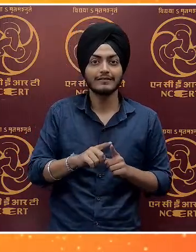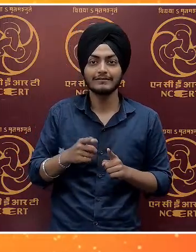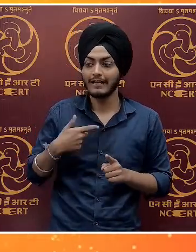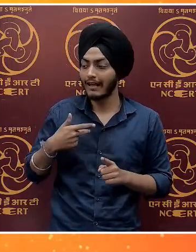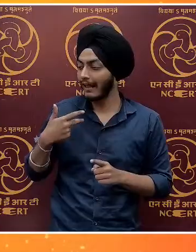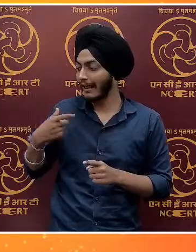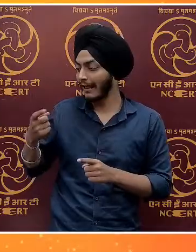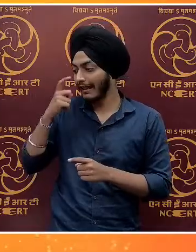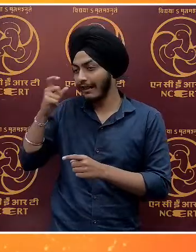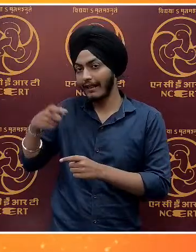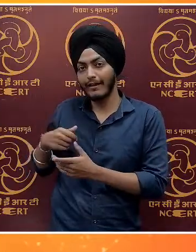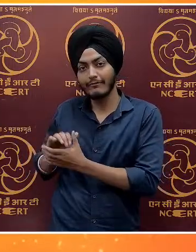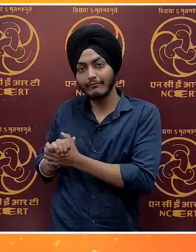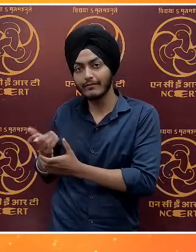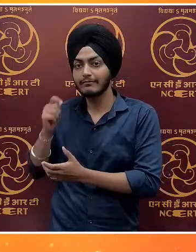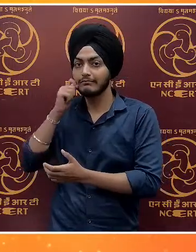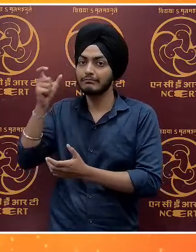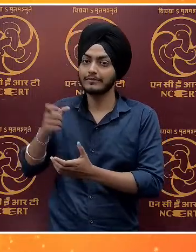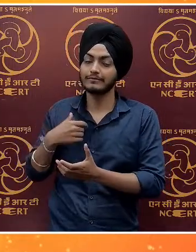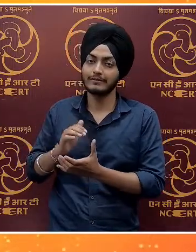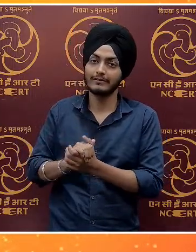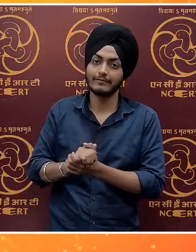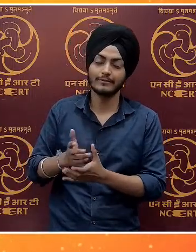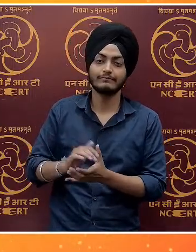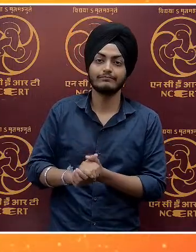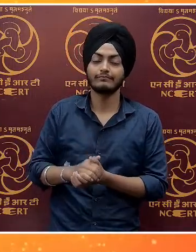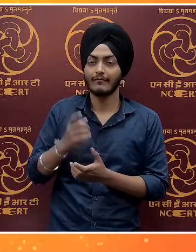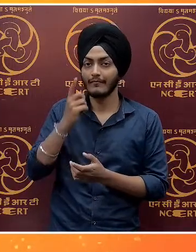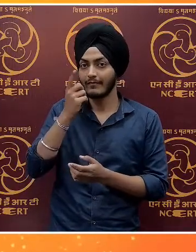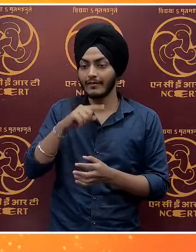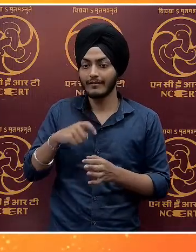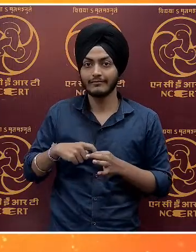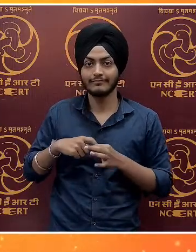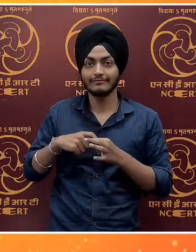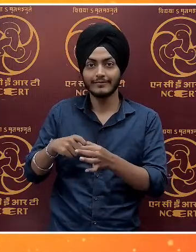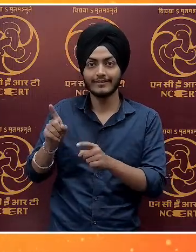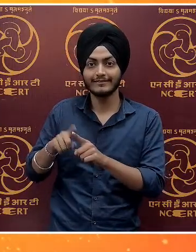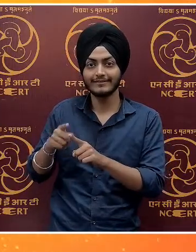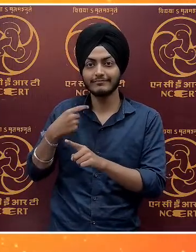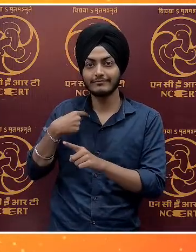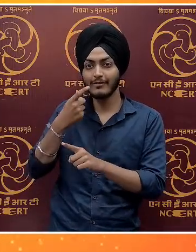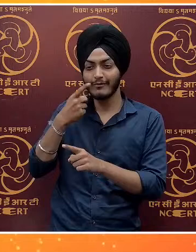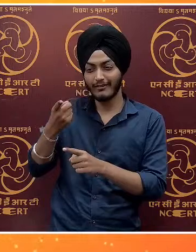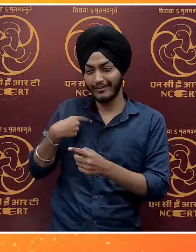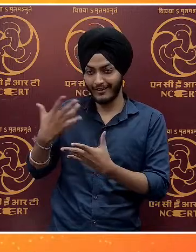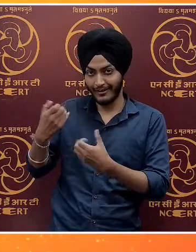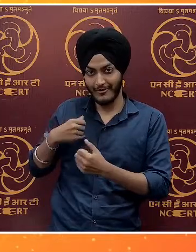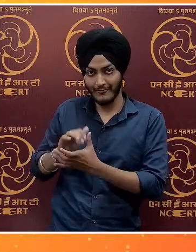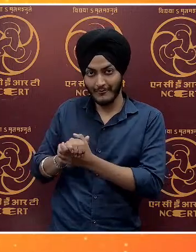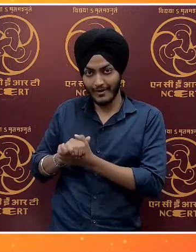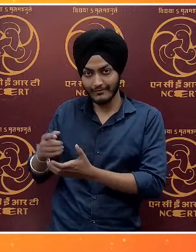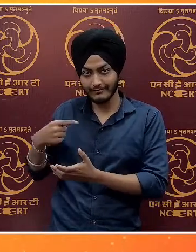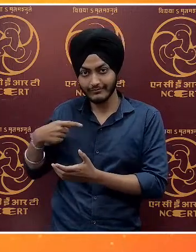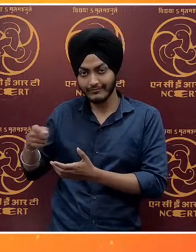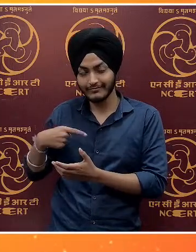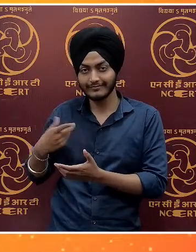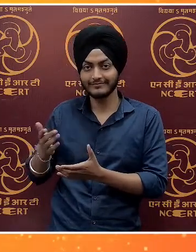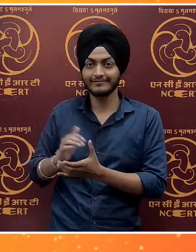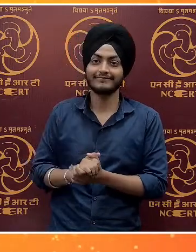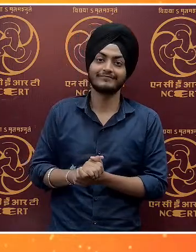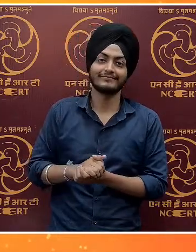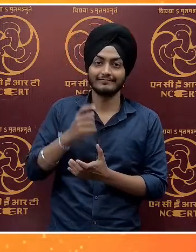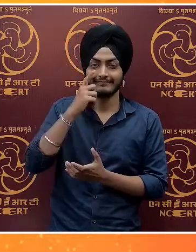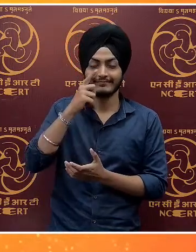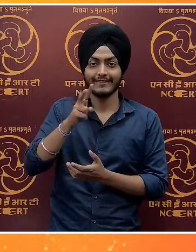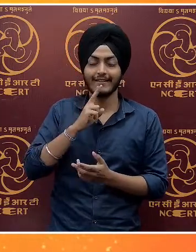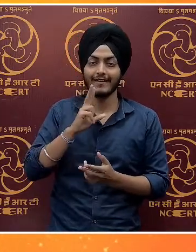is my friend. But I have a question here. Yeah. Okay, will you be my friend? Definitely, for yes, sure. we are friends. Definitely. Okay.